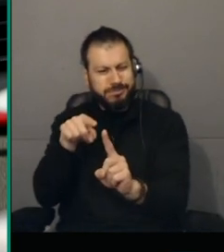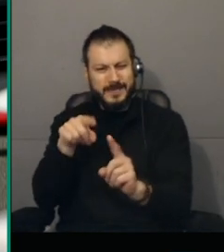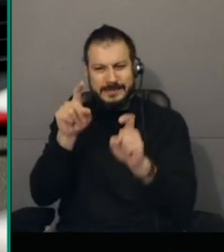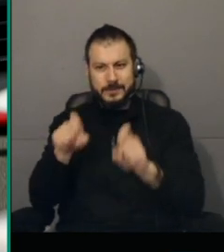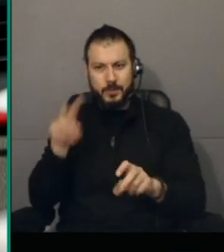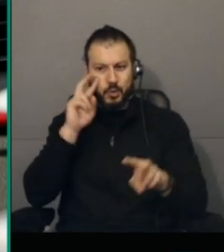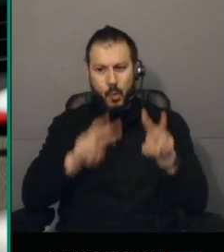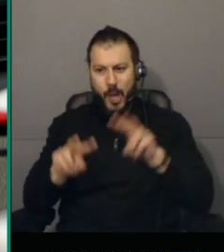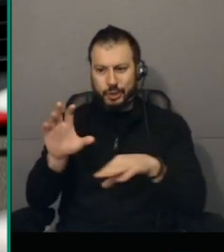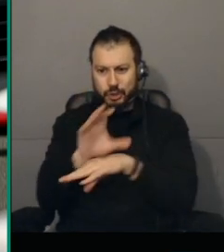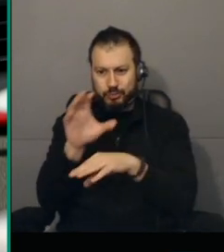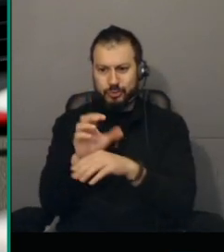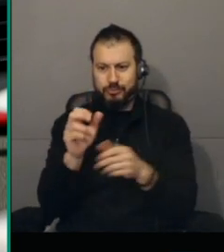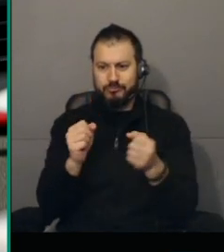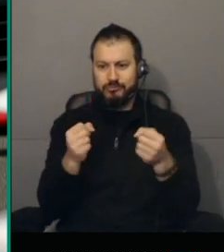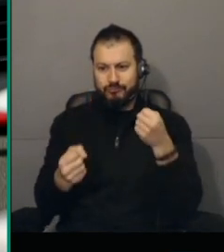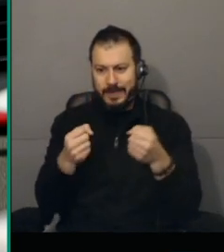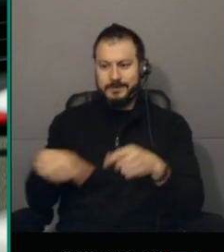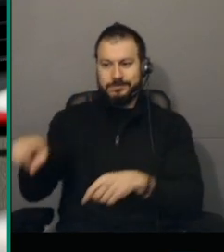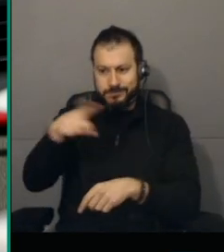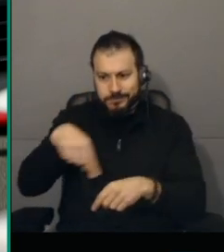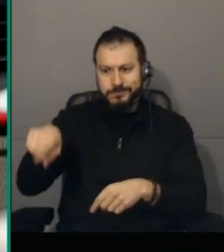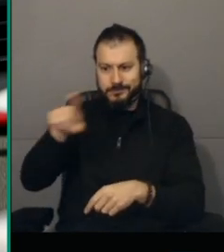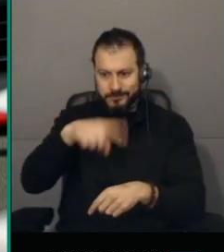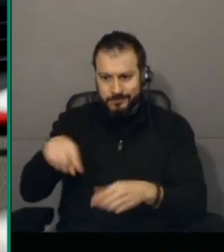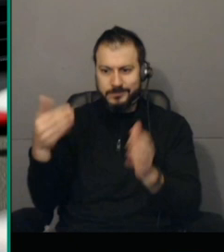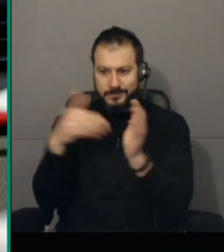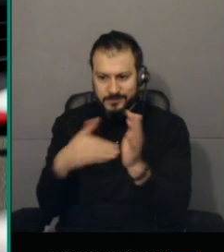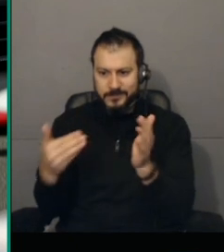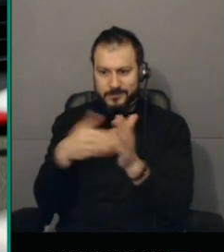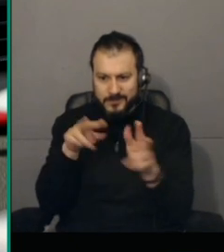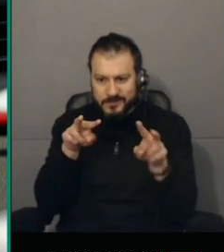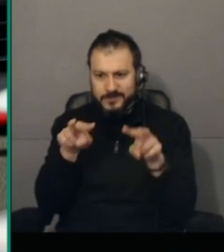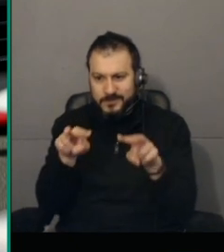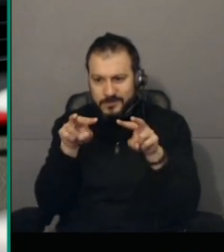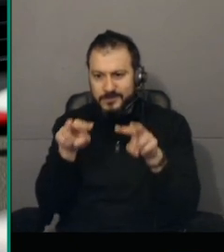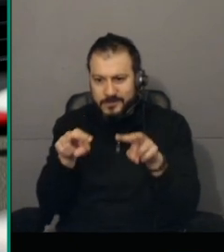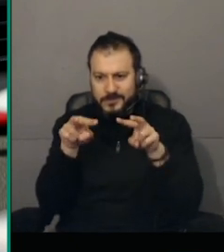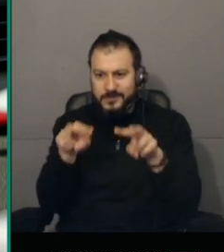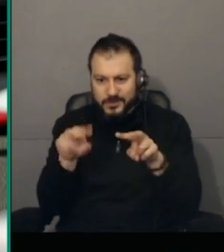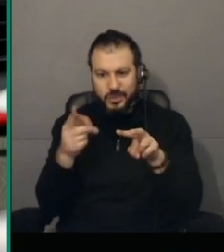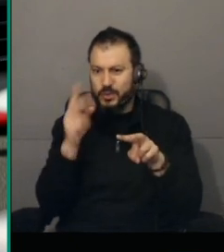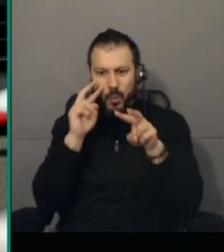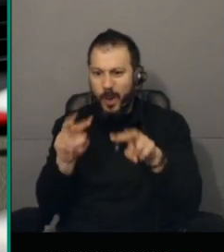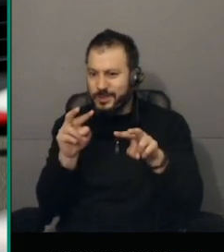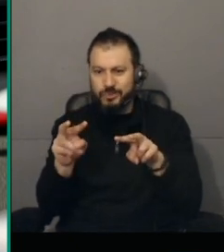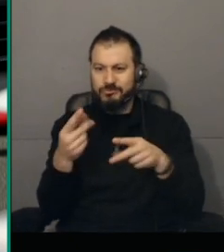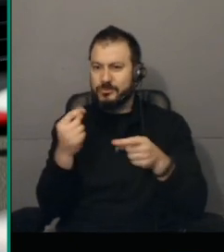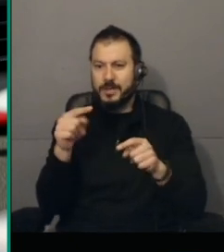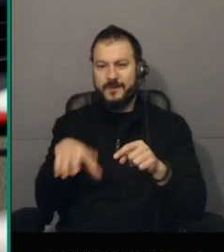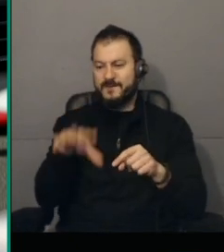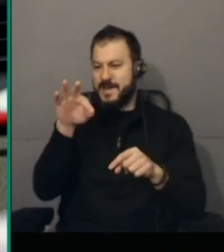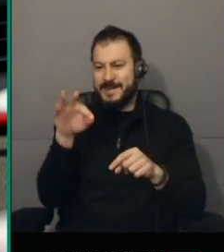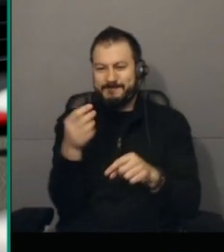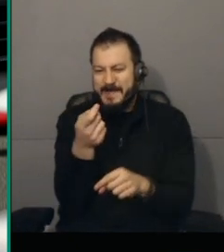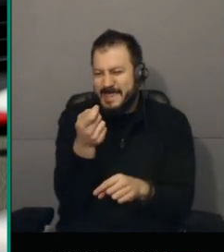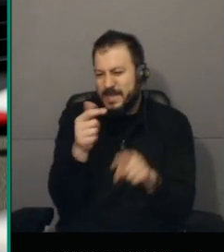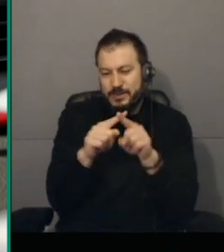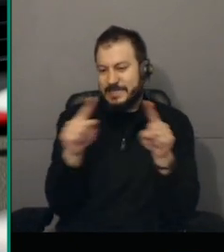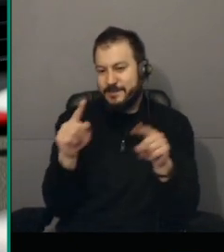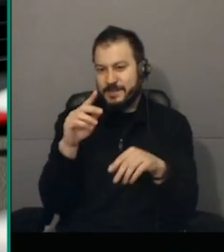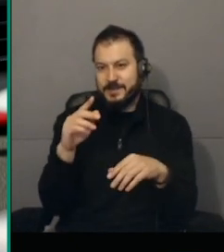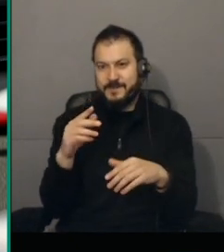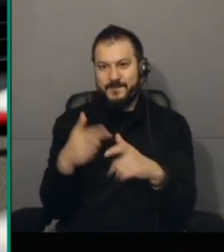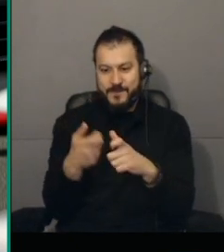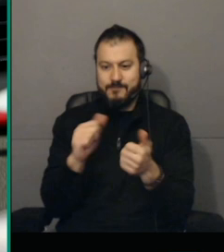must watch computer opponents race around the track over and over, just watching them, trying to find little differences from